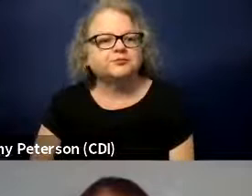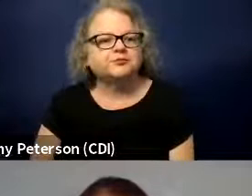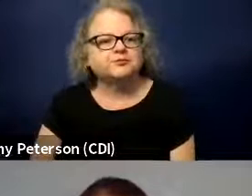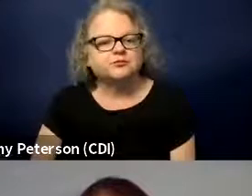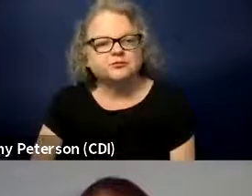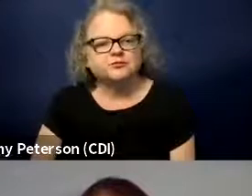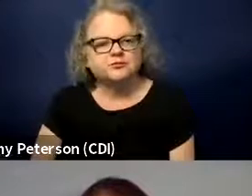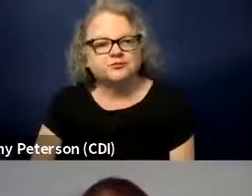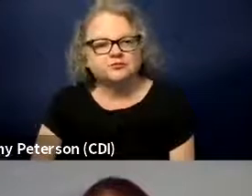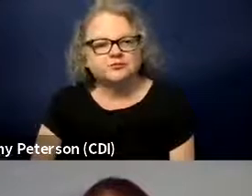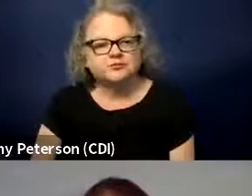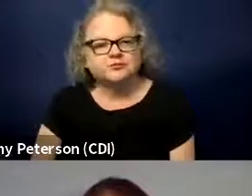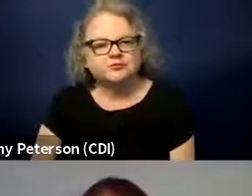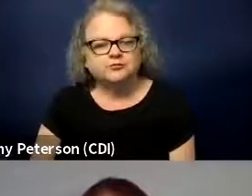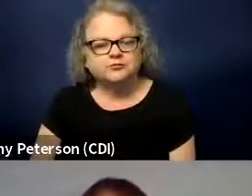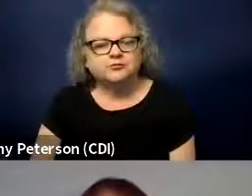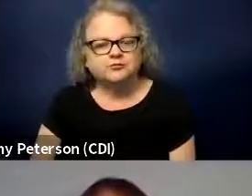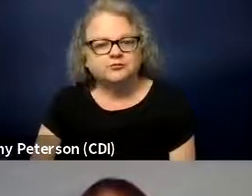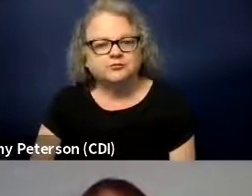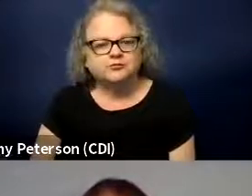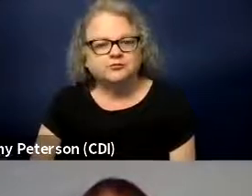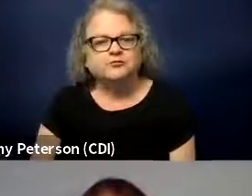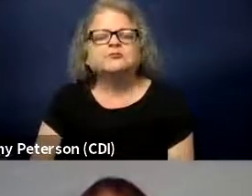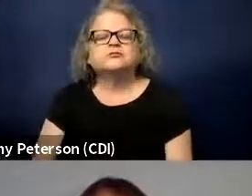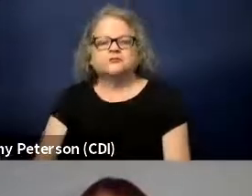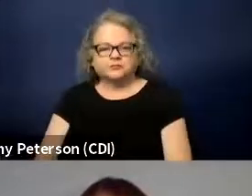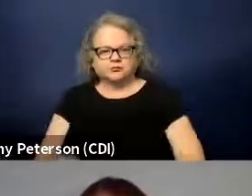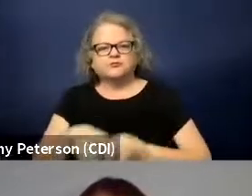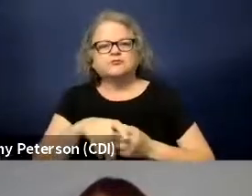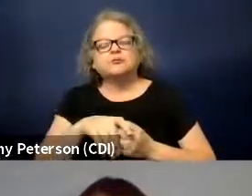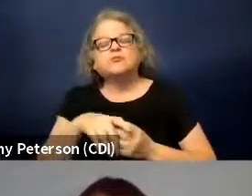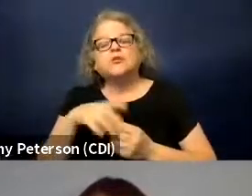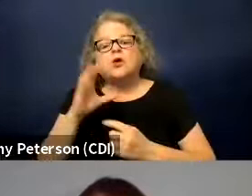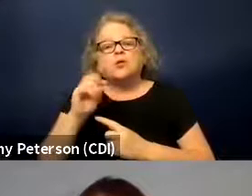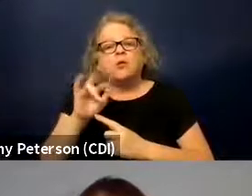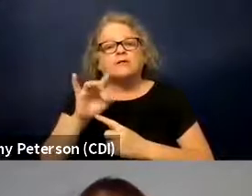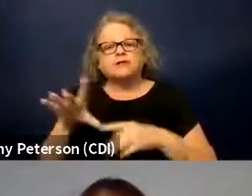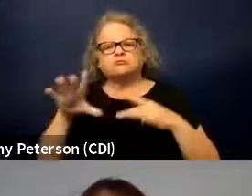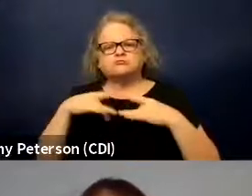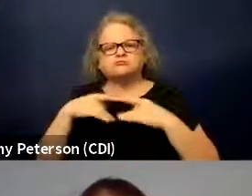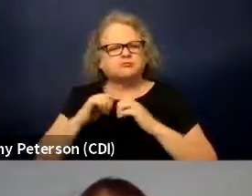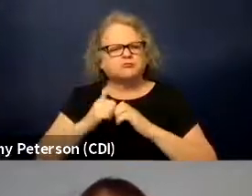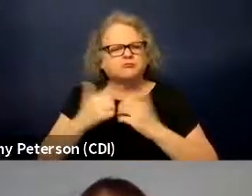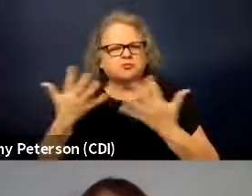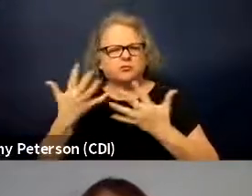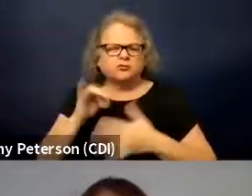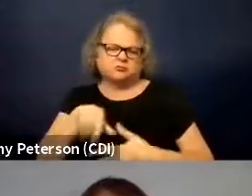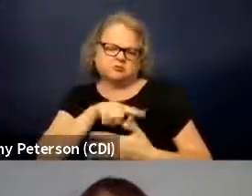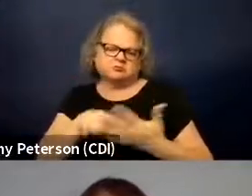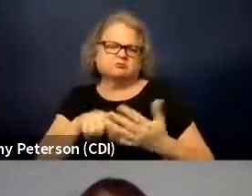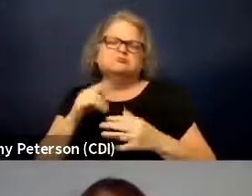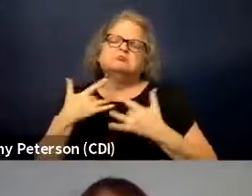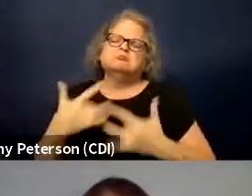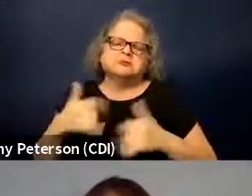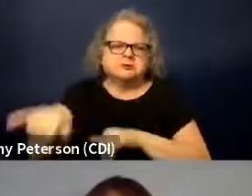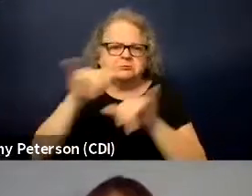For most people with COVID-19, it is a mild to moderate illness. People have fever,